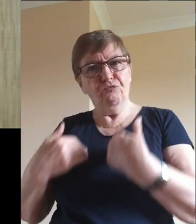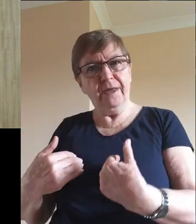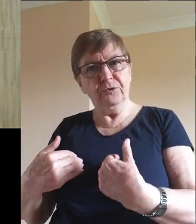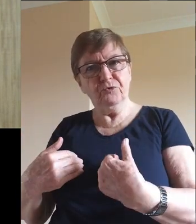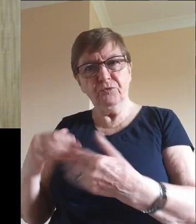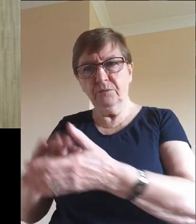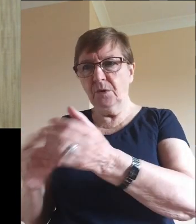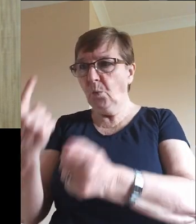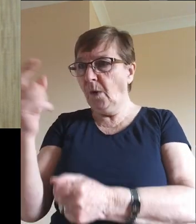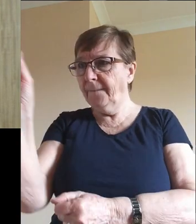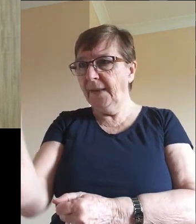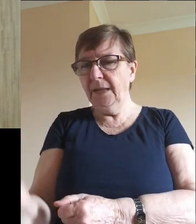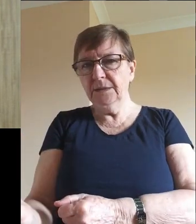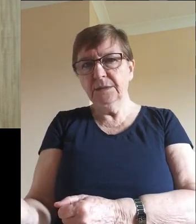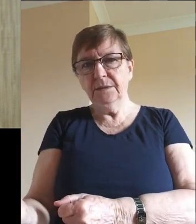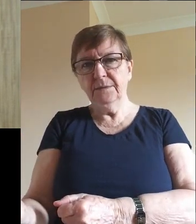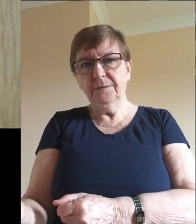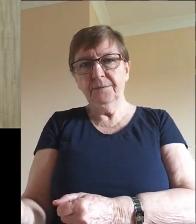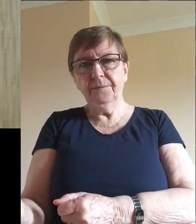rich is in the singular.